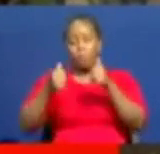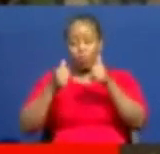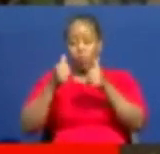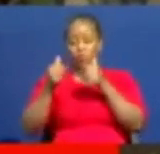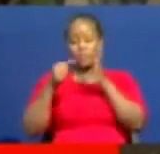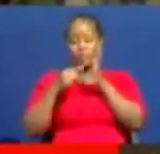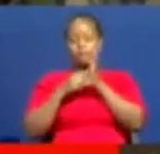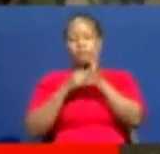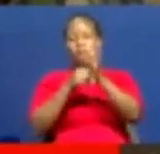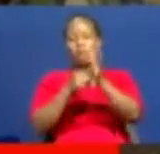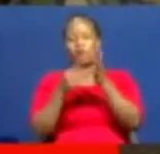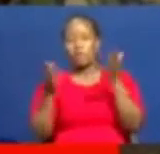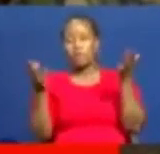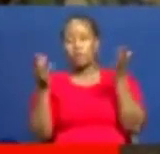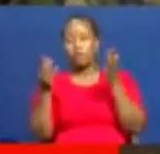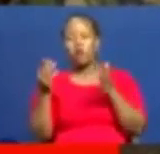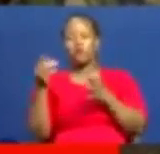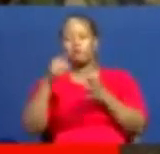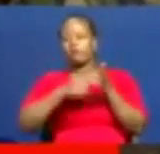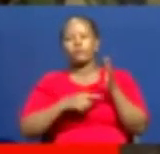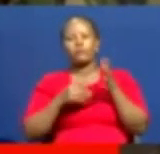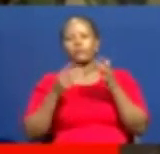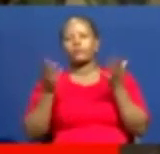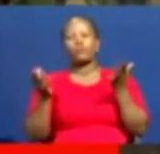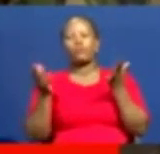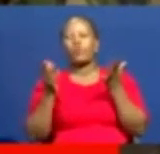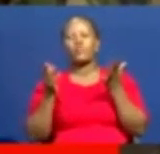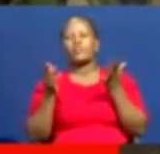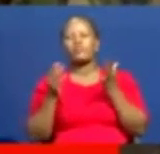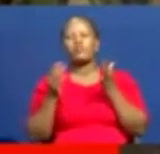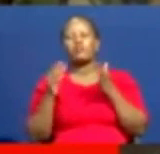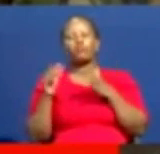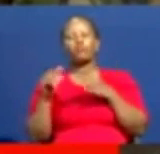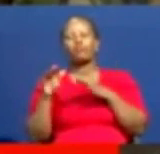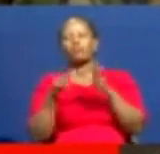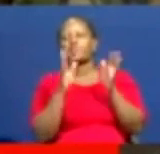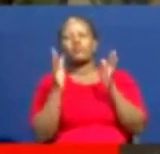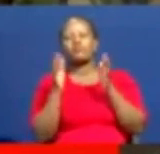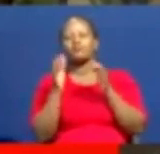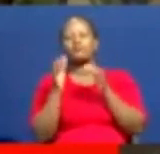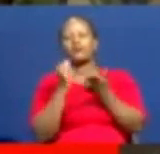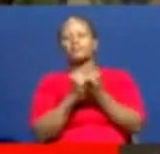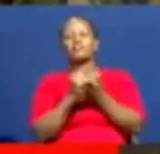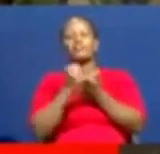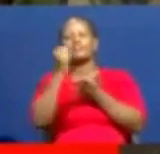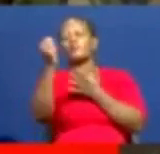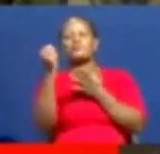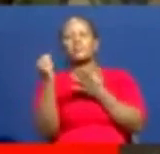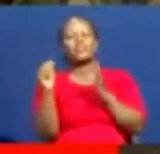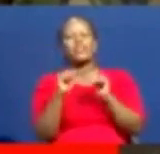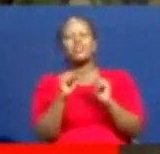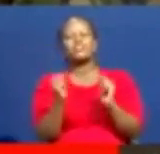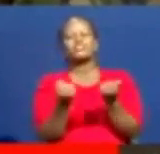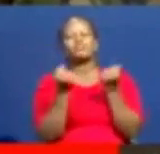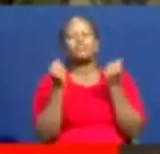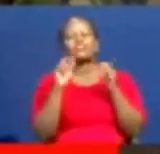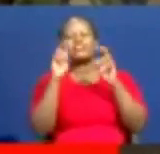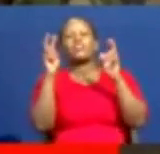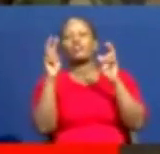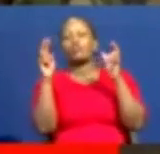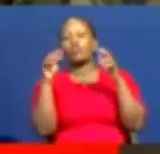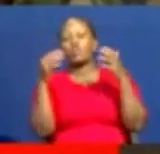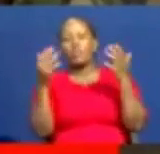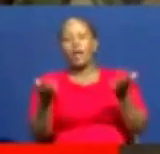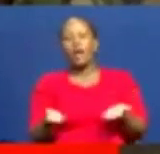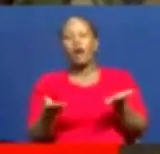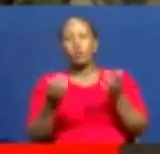defines what are the parameters of deployment, what is their safety issues, how are